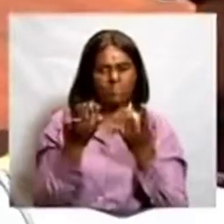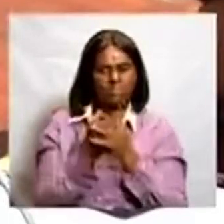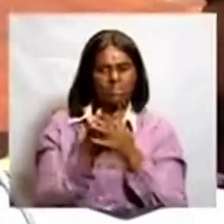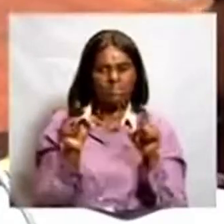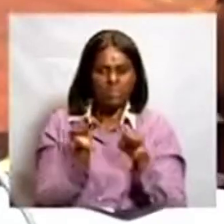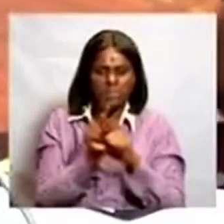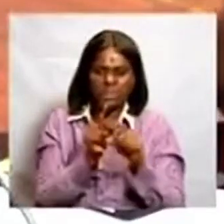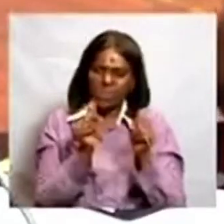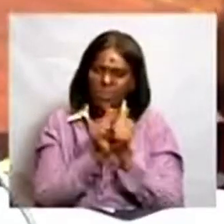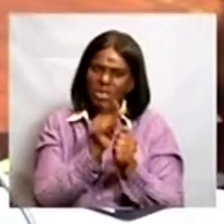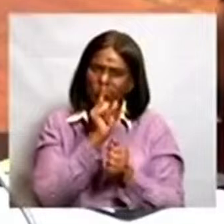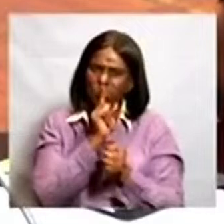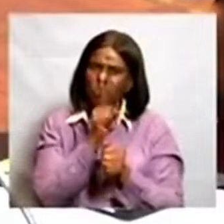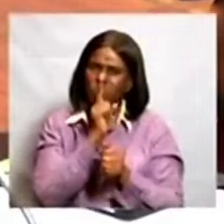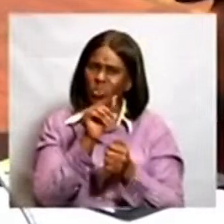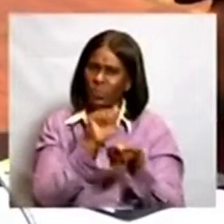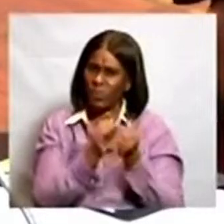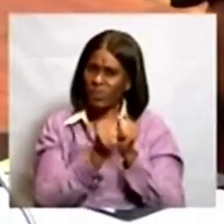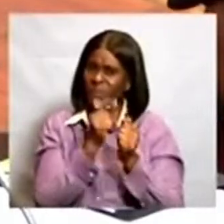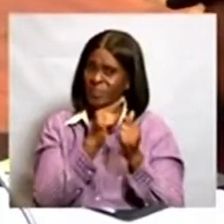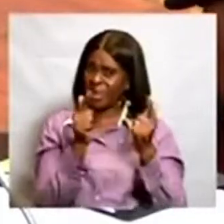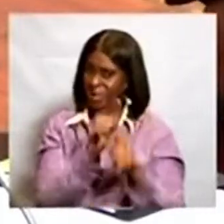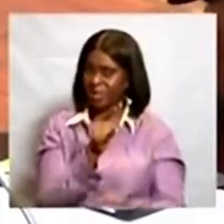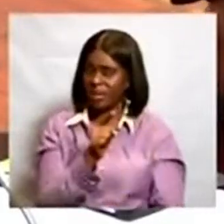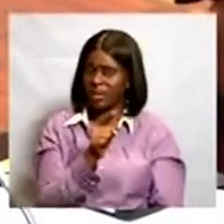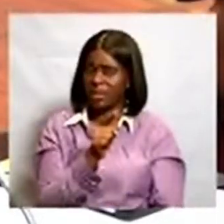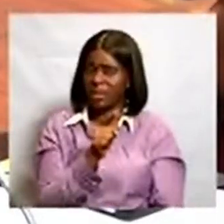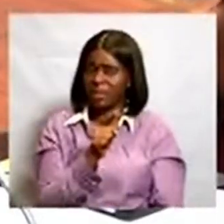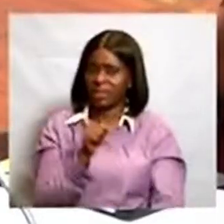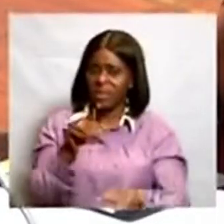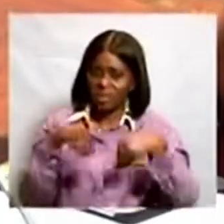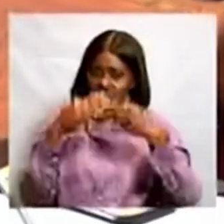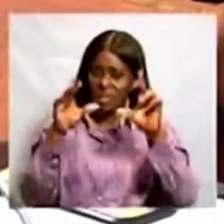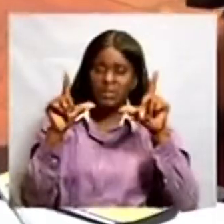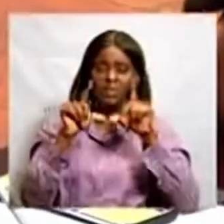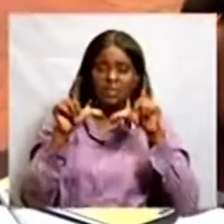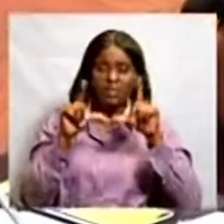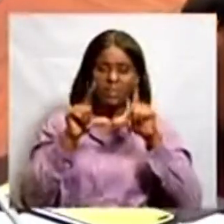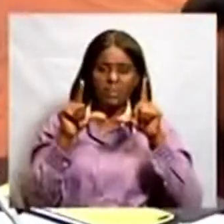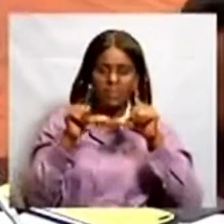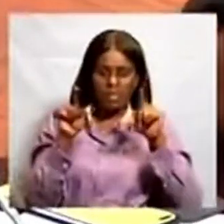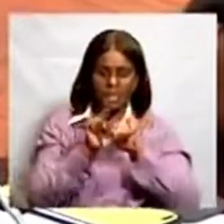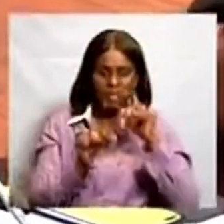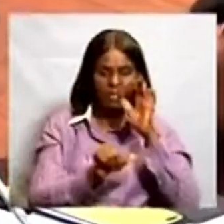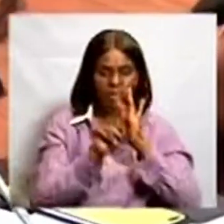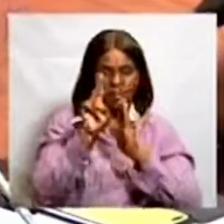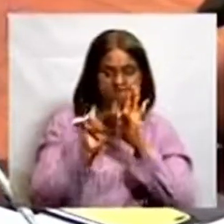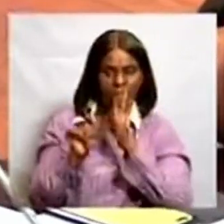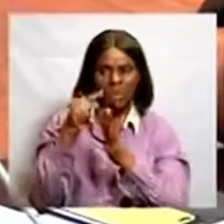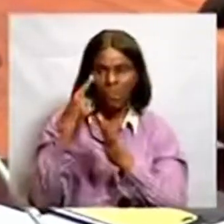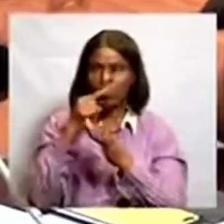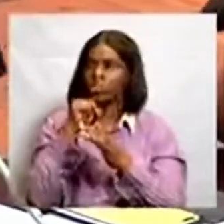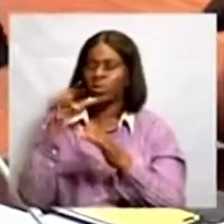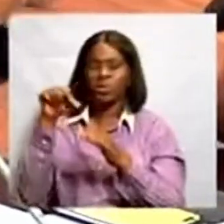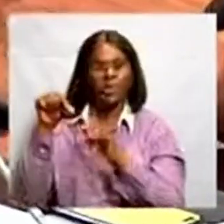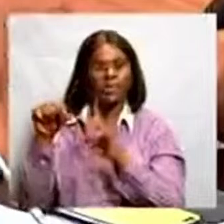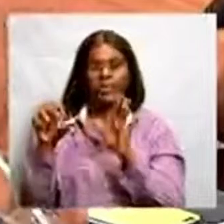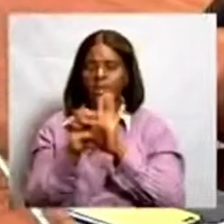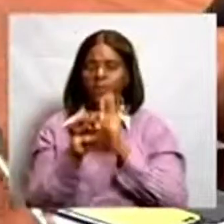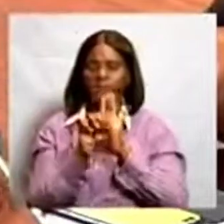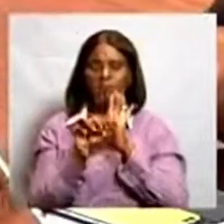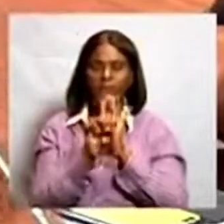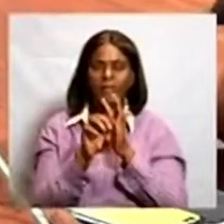And then the real culprit who give licenses to universities that don't qualify. For instance, if